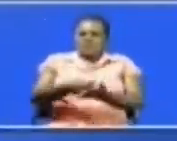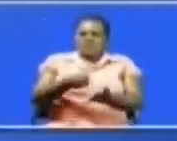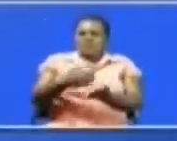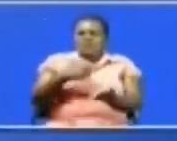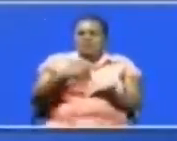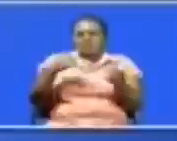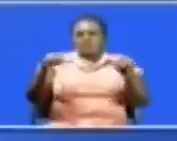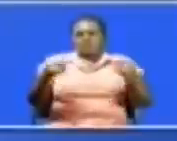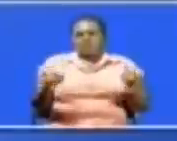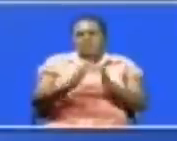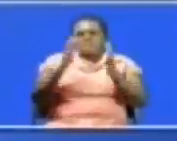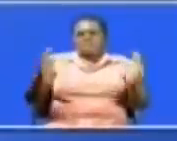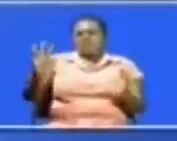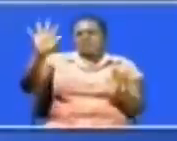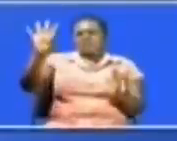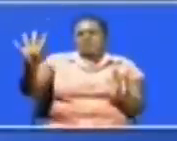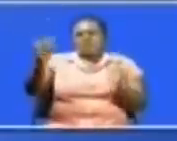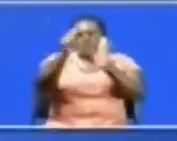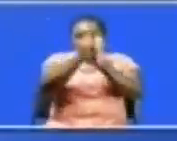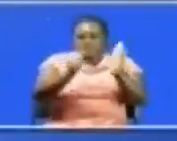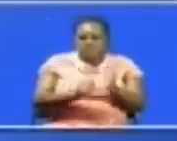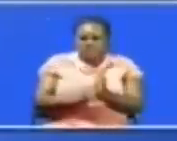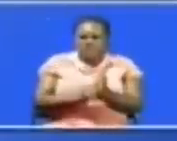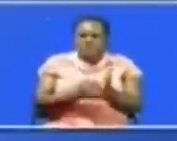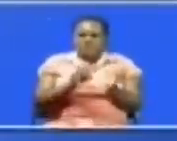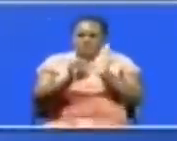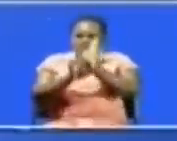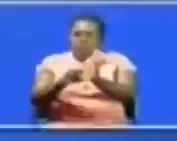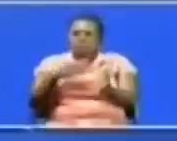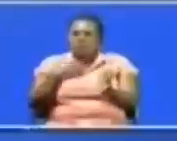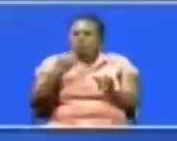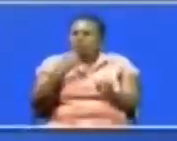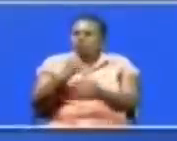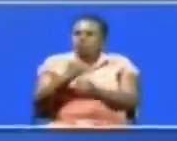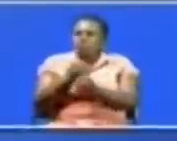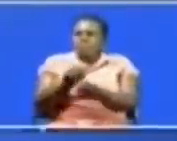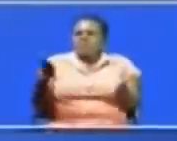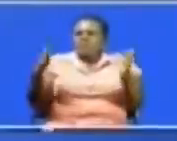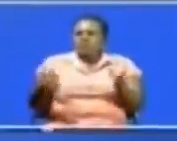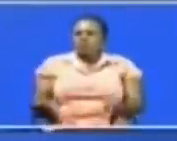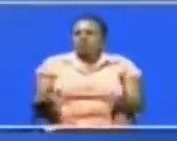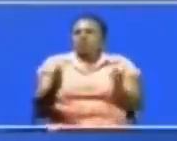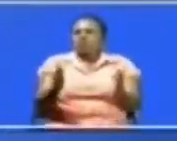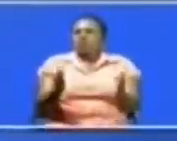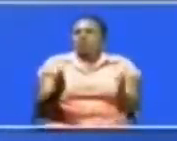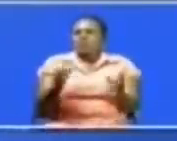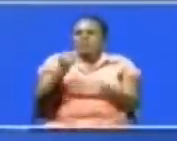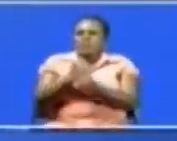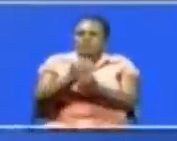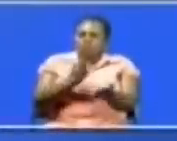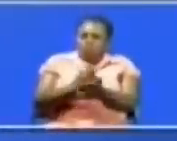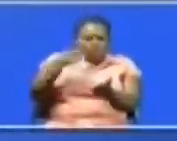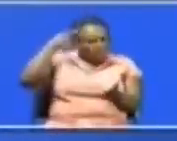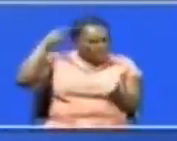to implement the big four. Right. Say that we want to do so many thousands of roads and ensure the